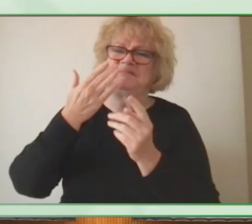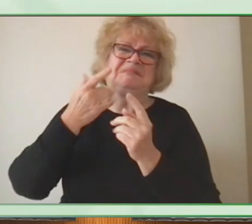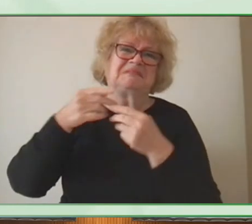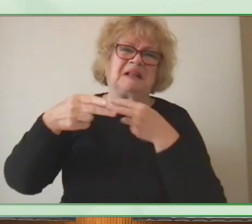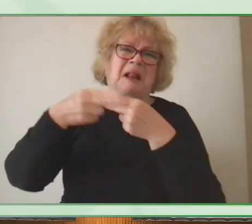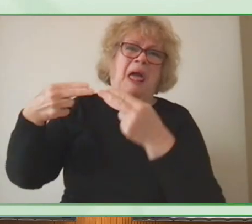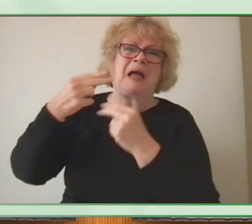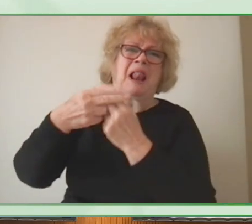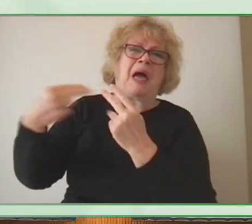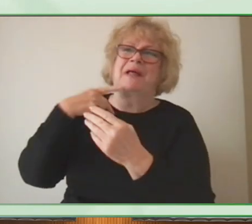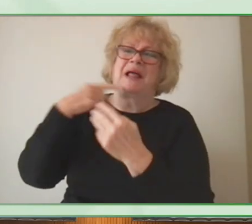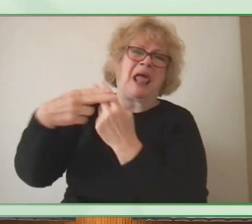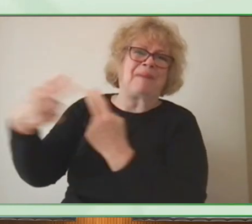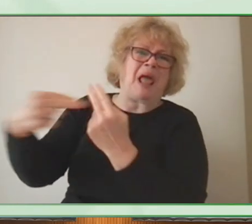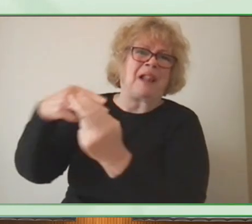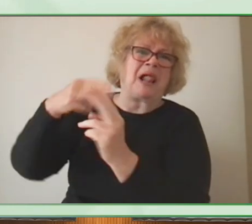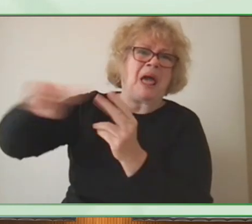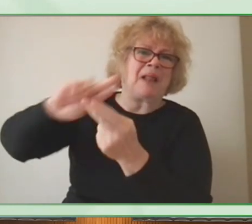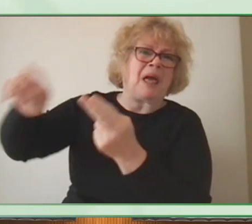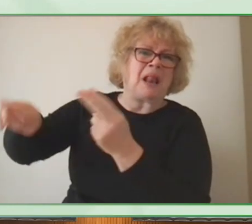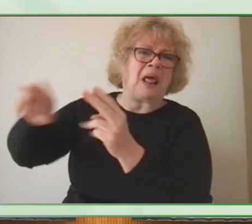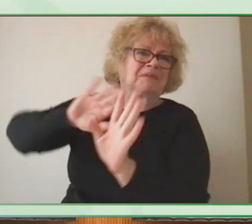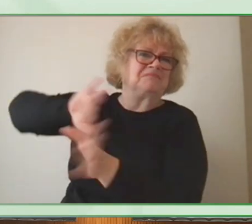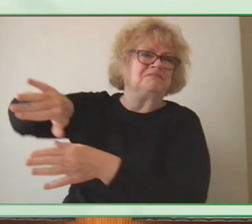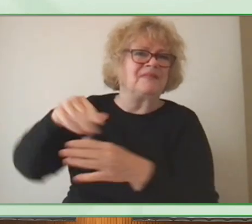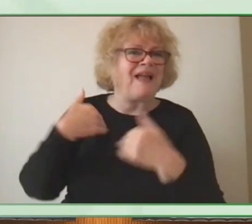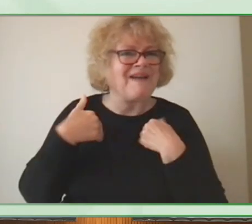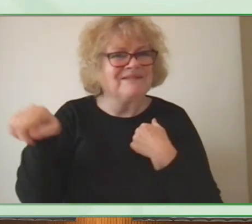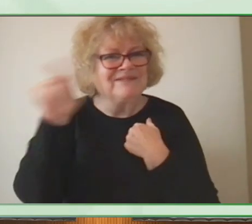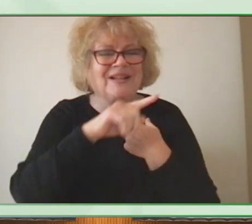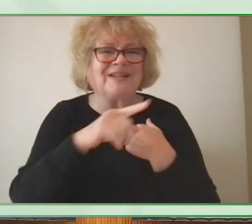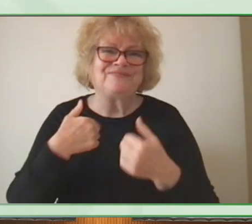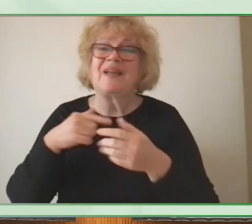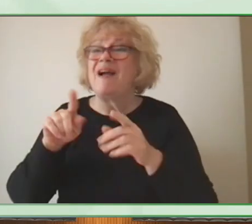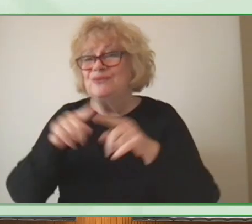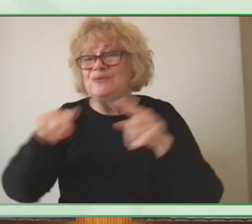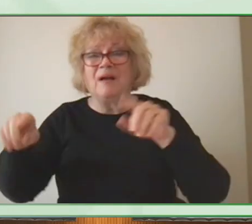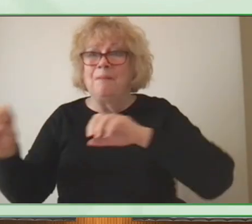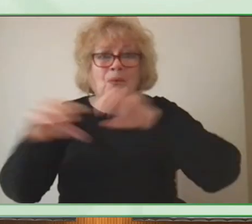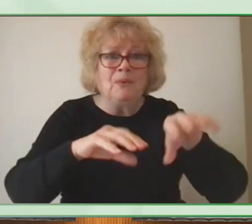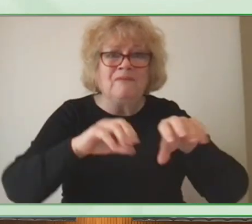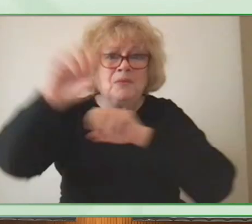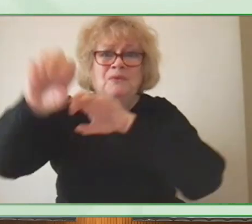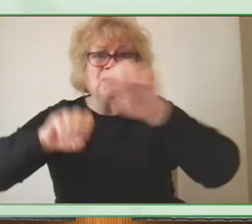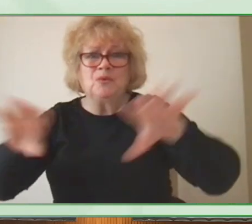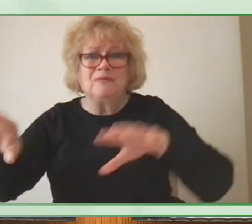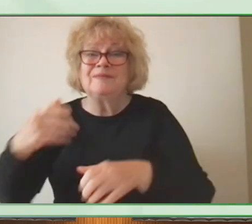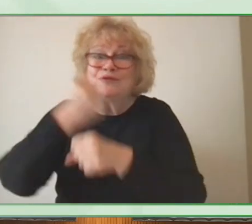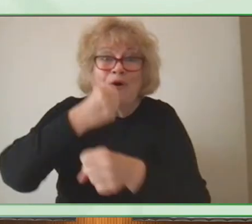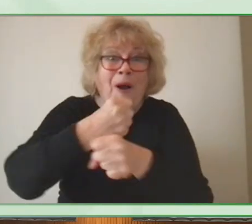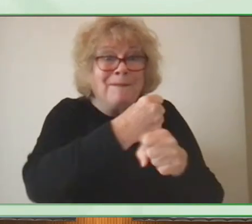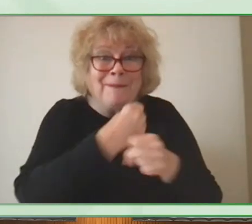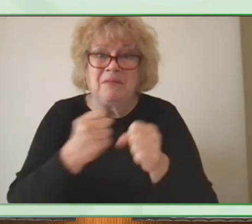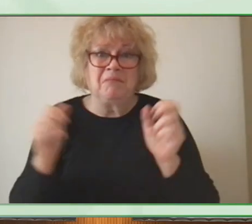exclusion and limited options for recovery because we have attacks every day and